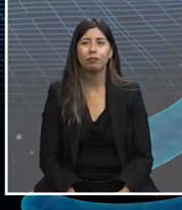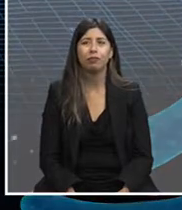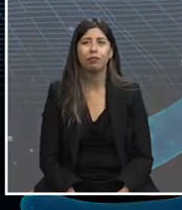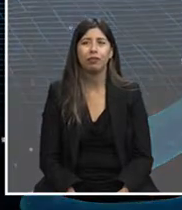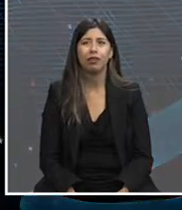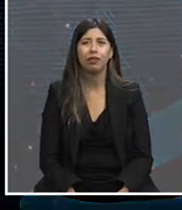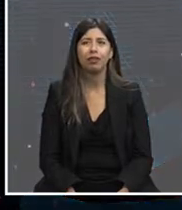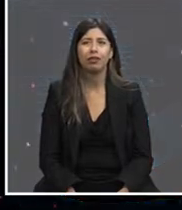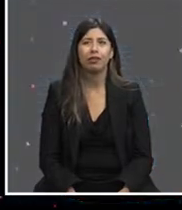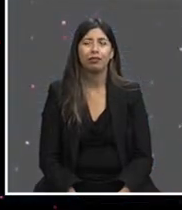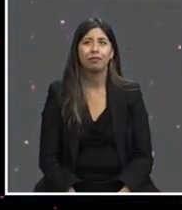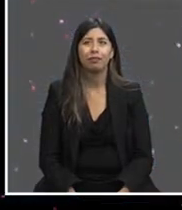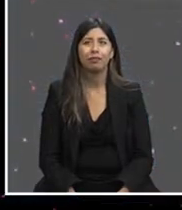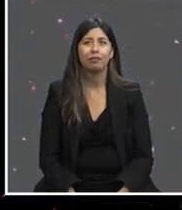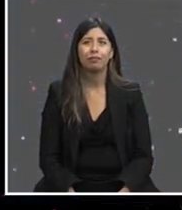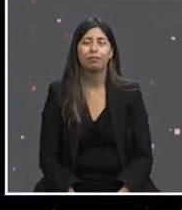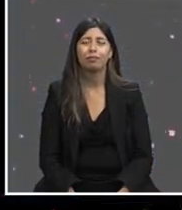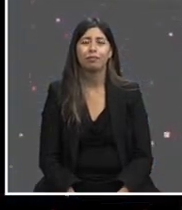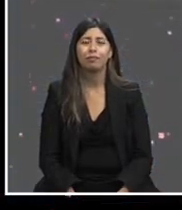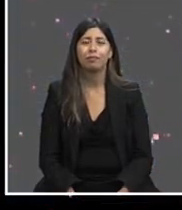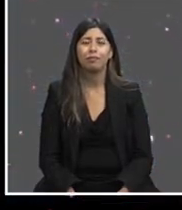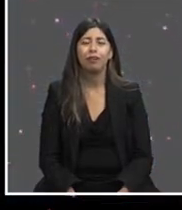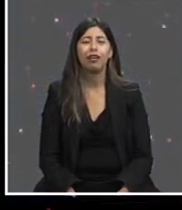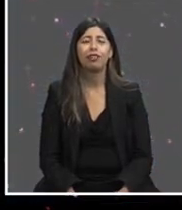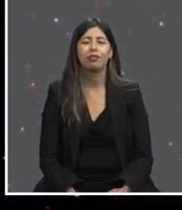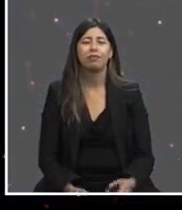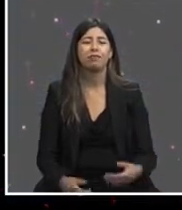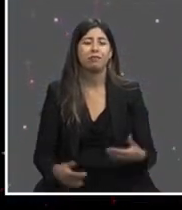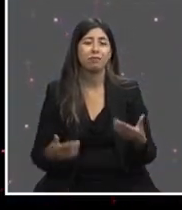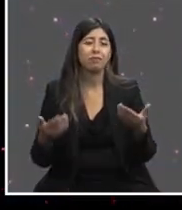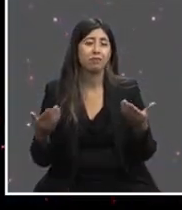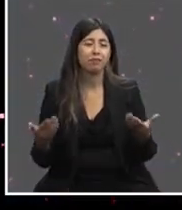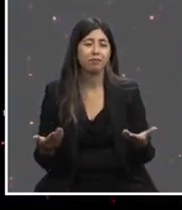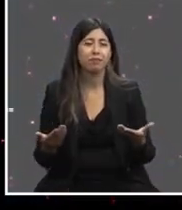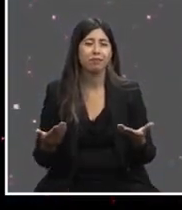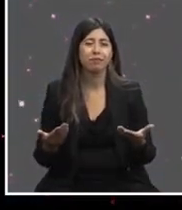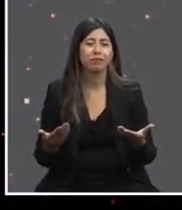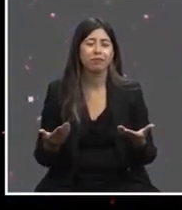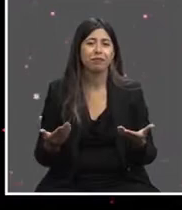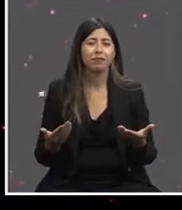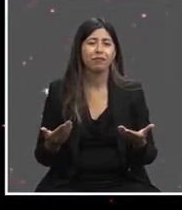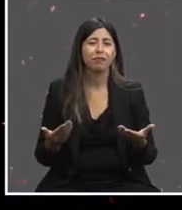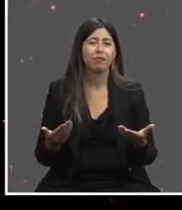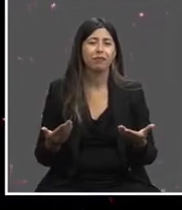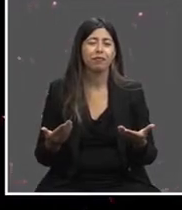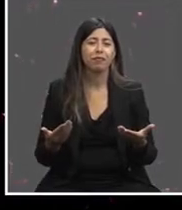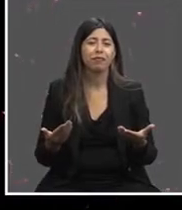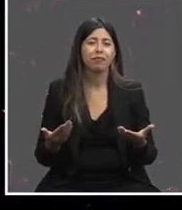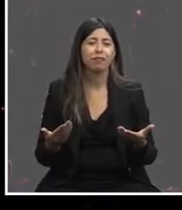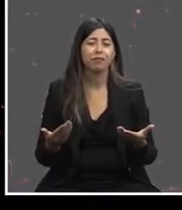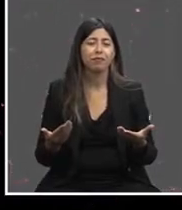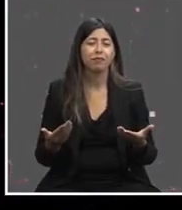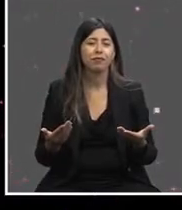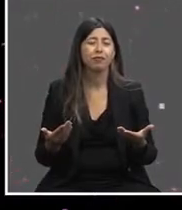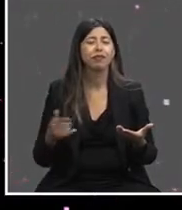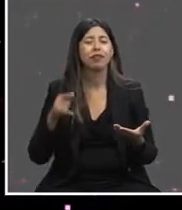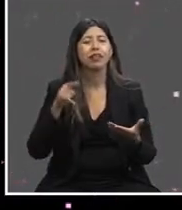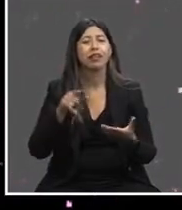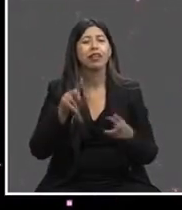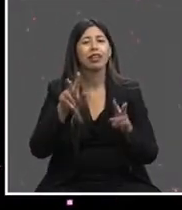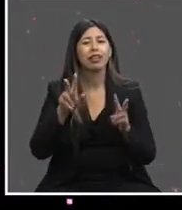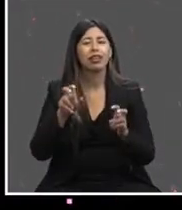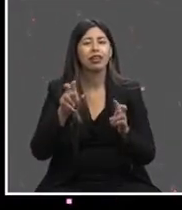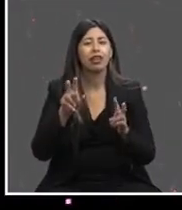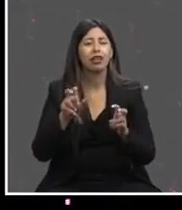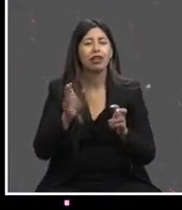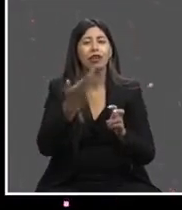shovel would have been forever beyond our reach. But we learned from our ancestors, added innovations of our own, and passed this all